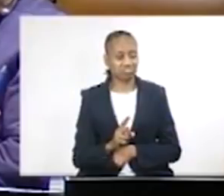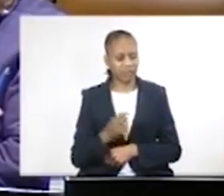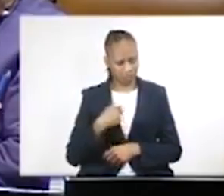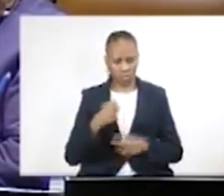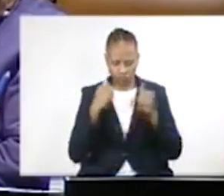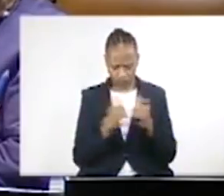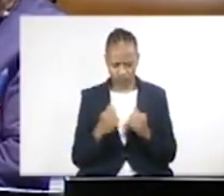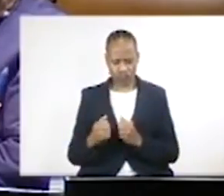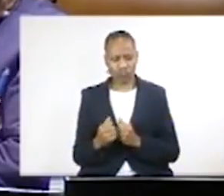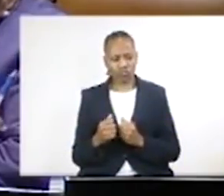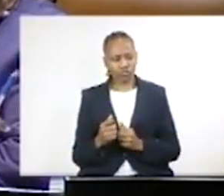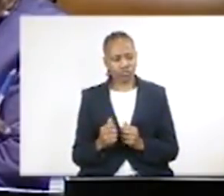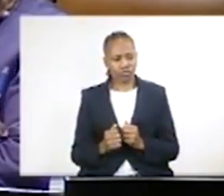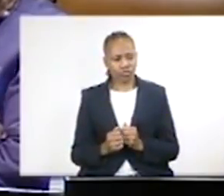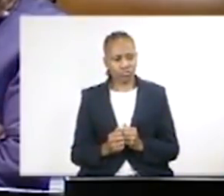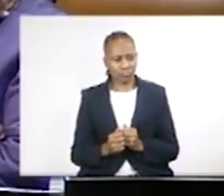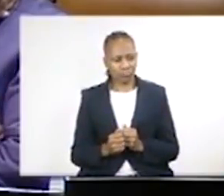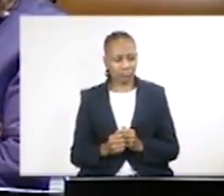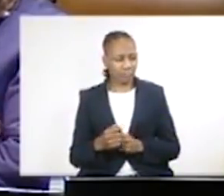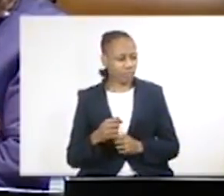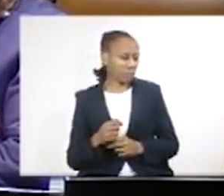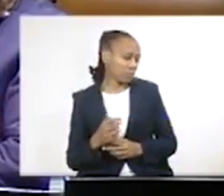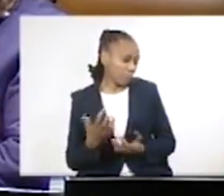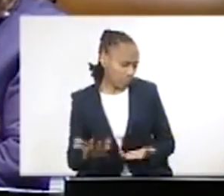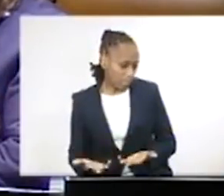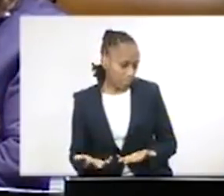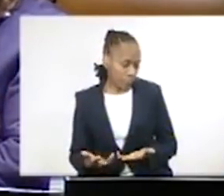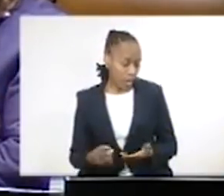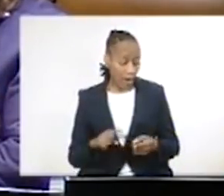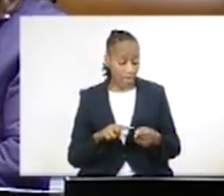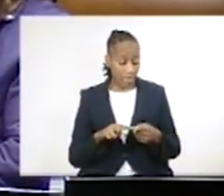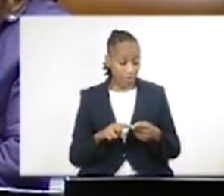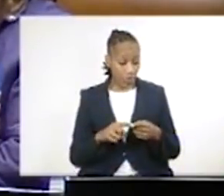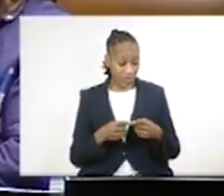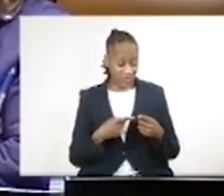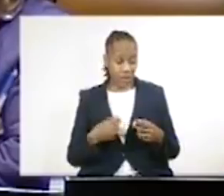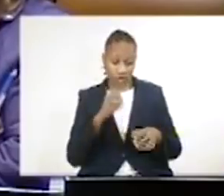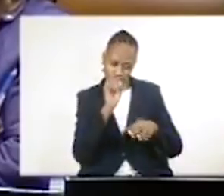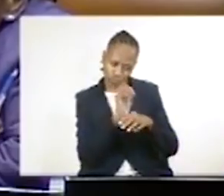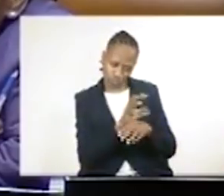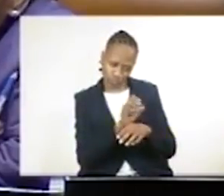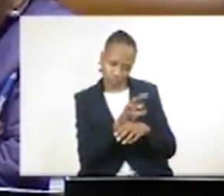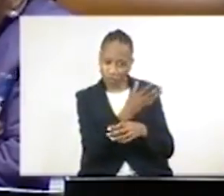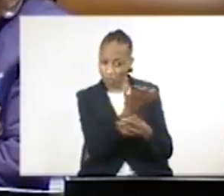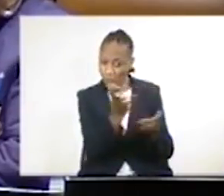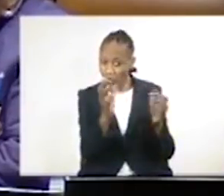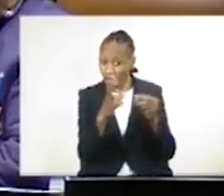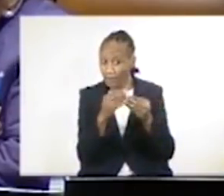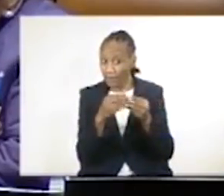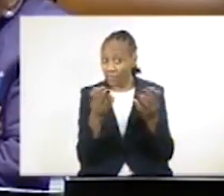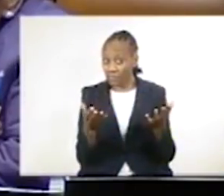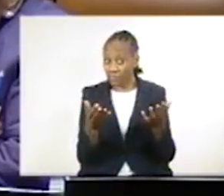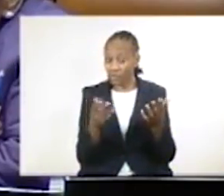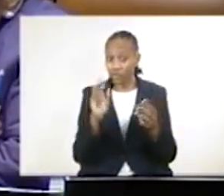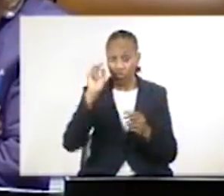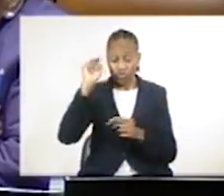The honorable member of the ANC raised a point. You contest that point, you say